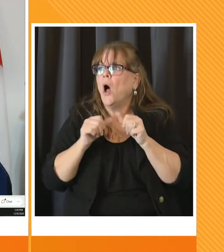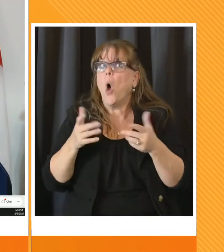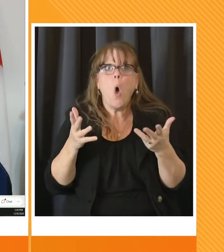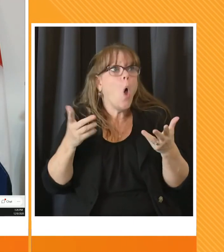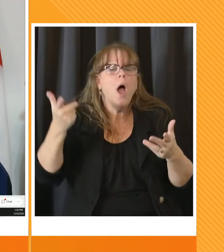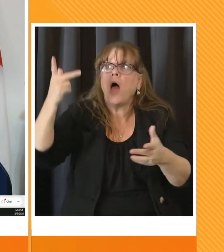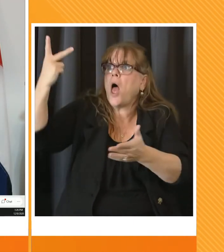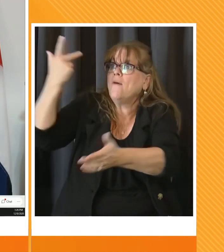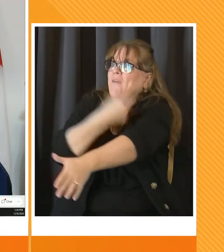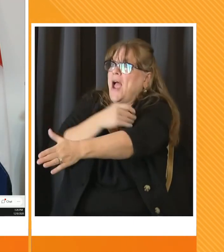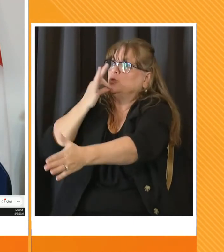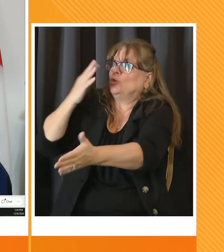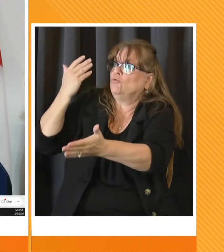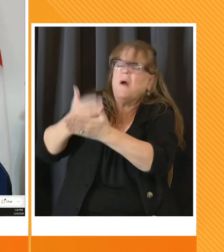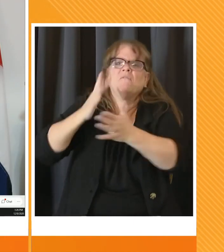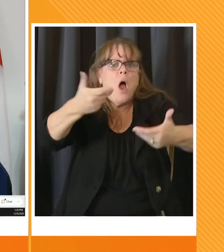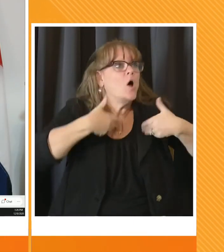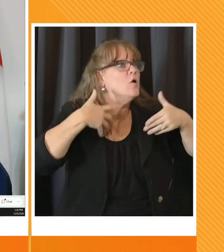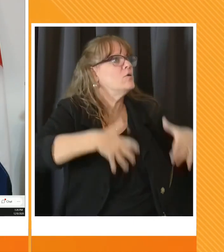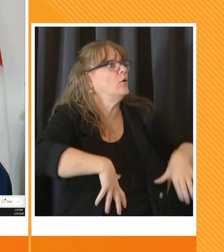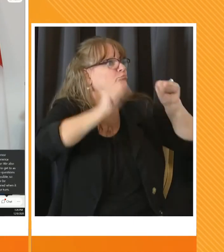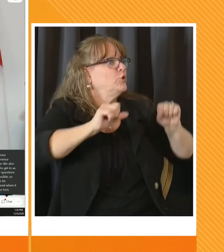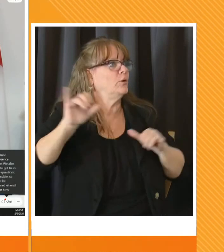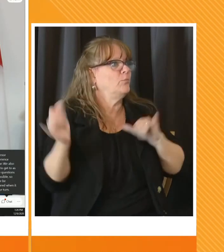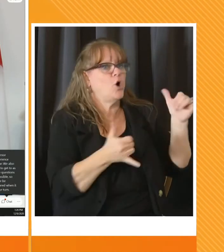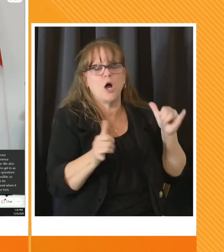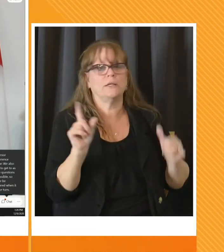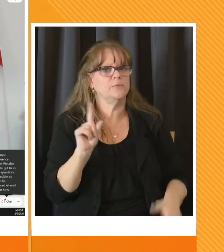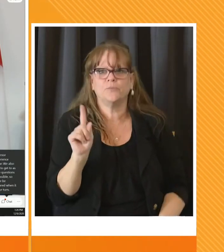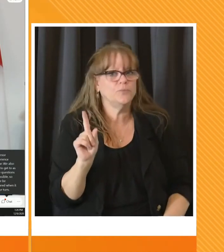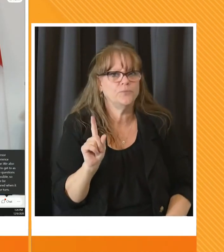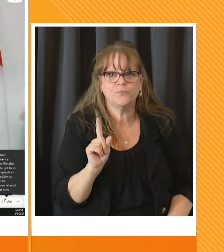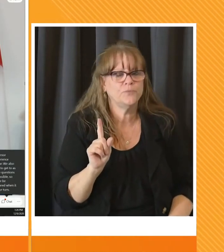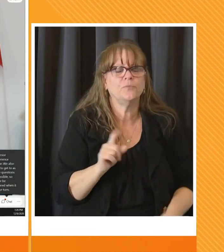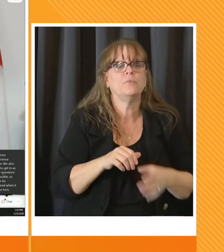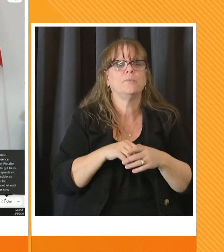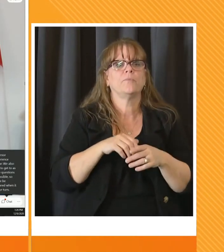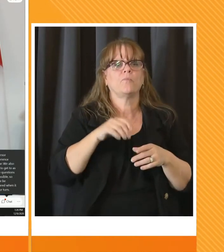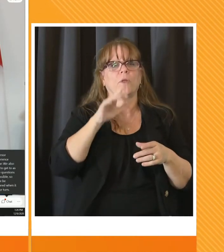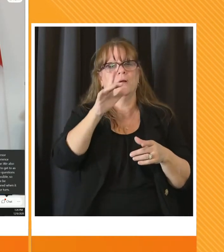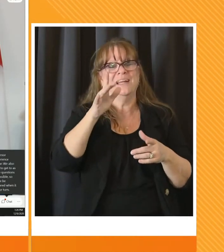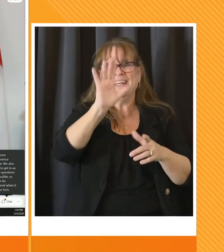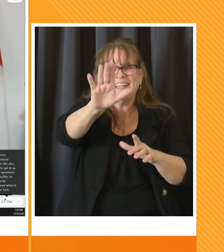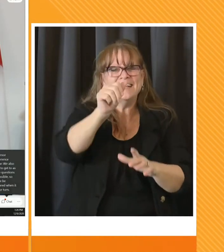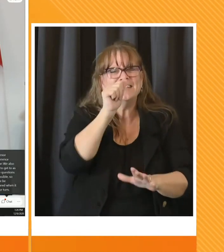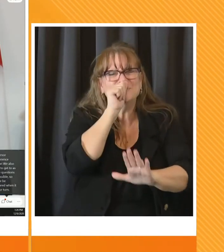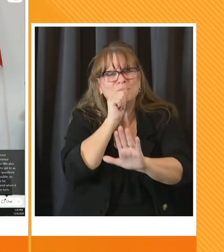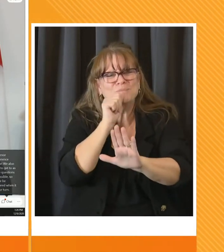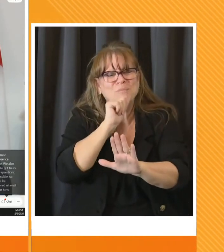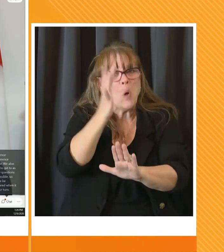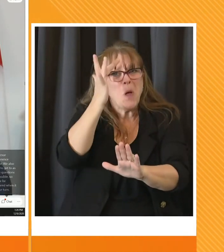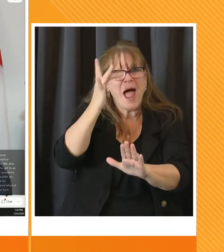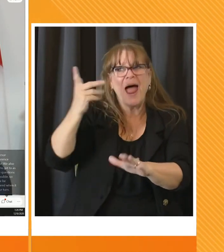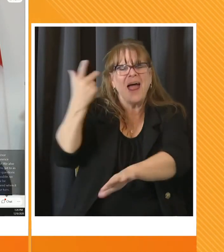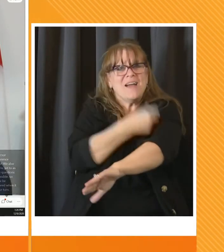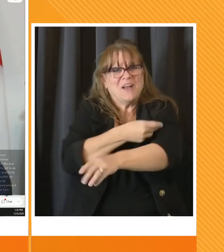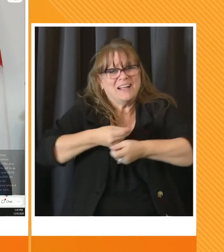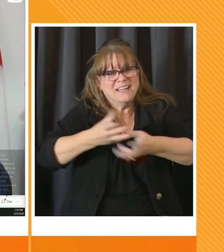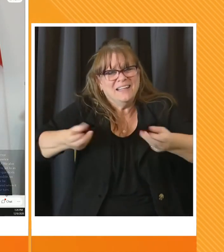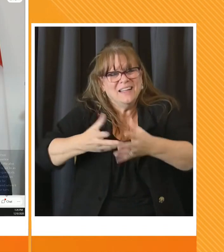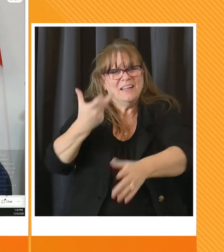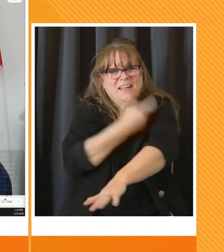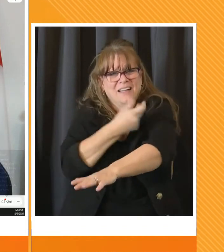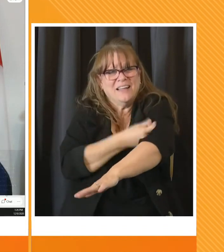together, Colorado, from the very beginning. We're excited to be fully transparent about our plans in Colorado to lead the nation for